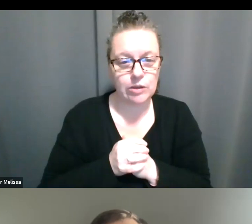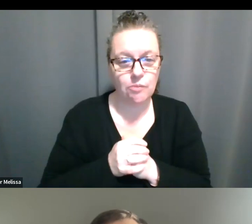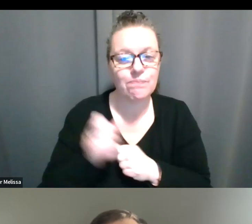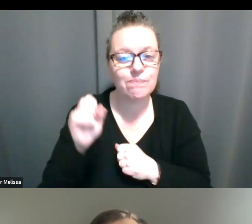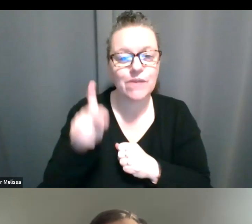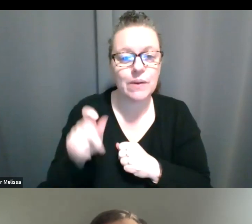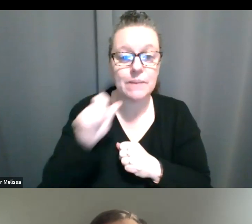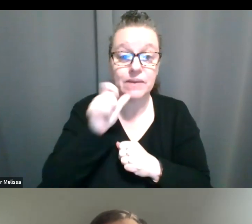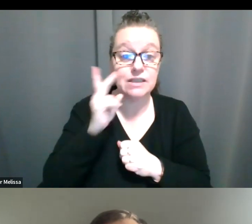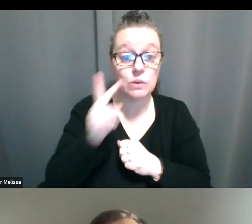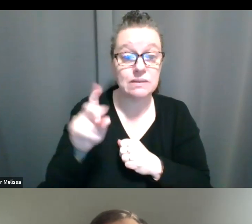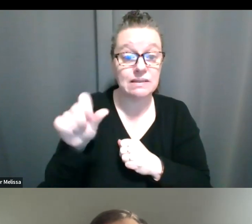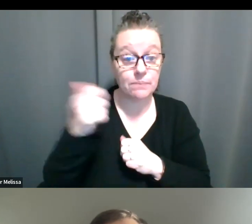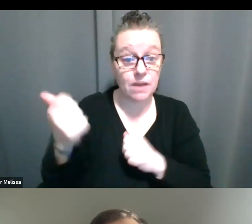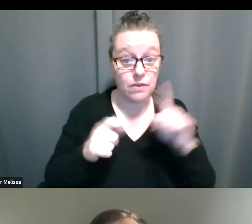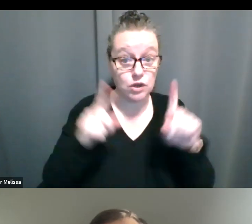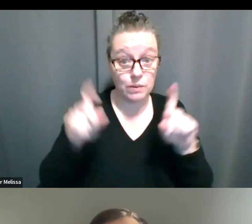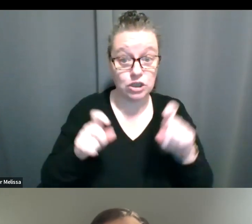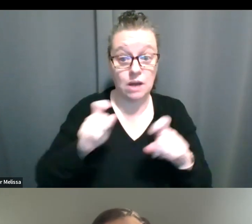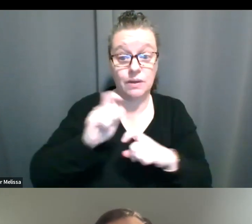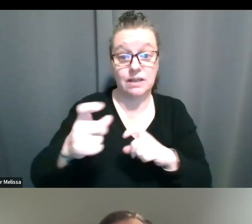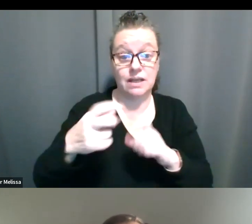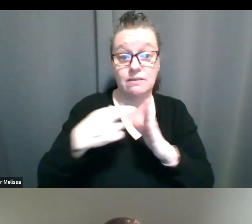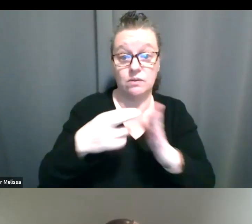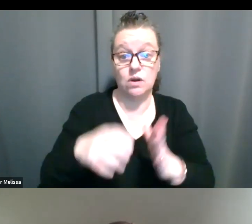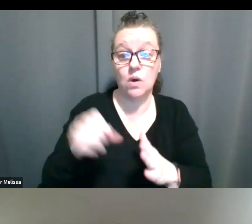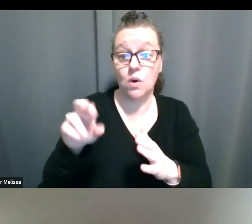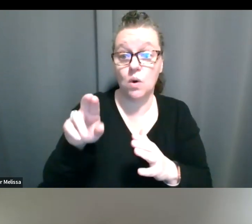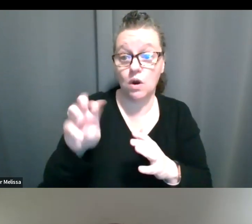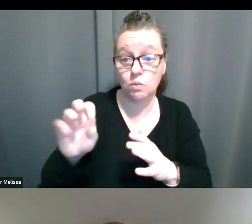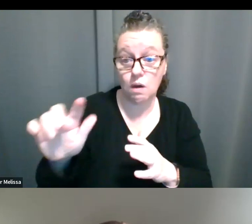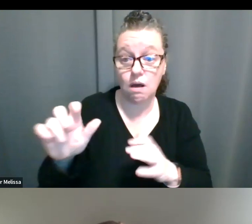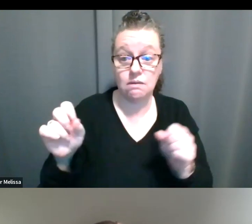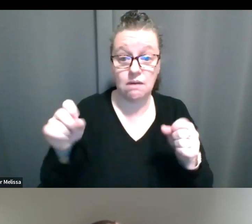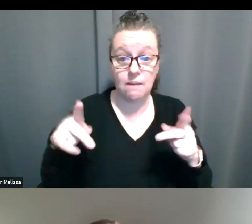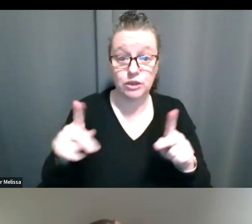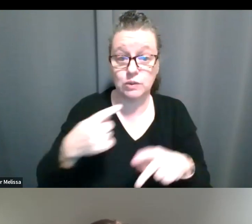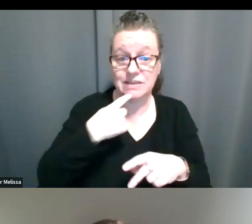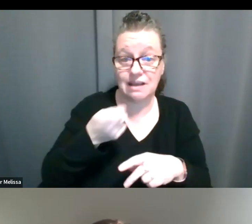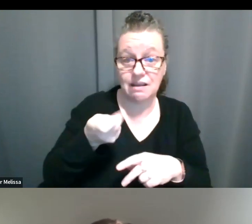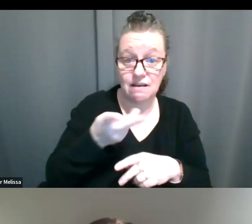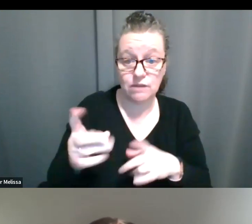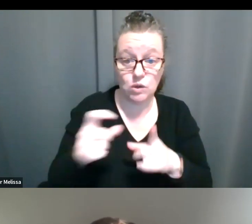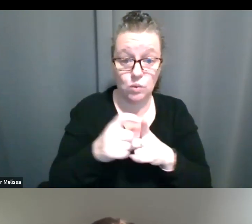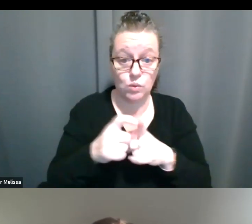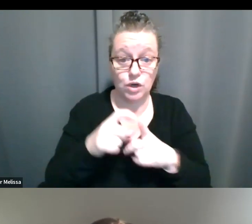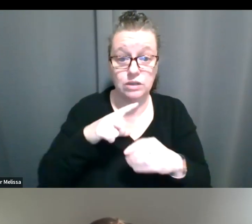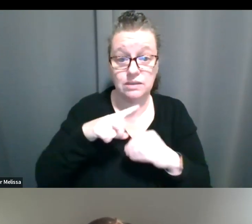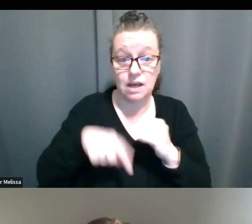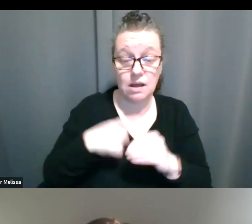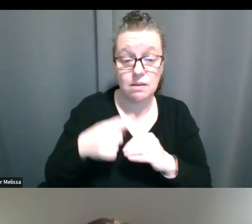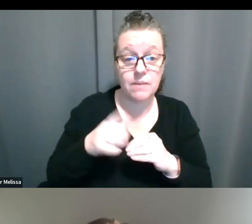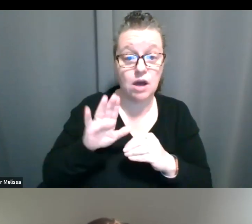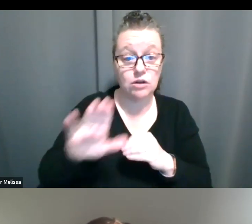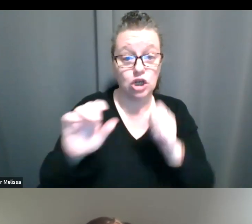Okay, I don't see any other questions. I do want to give Representative Orwell an opportunity to say a few words about